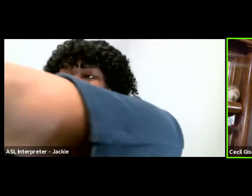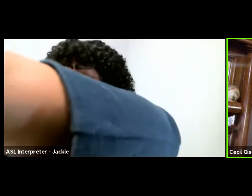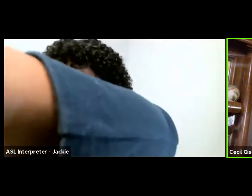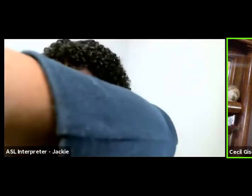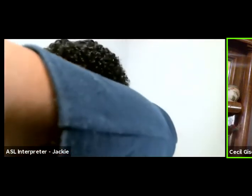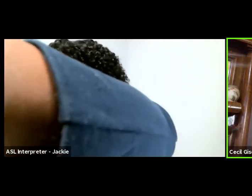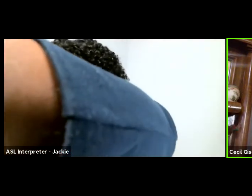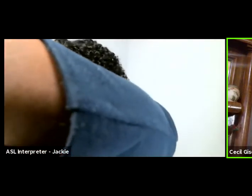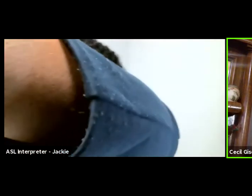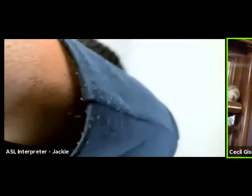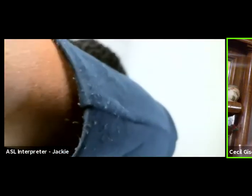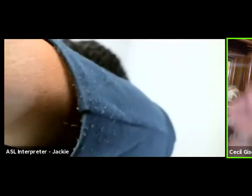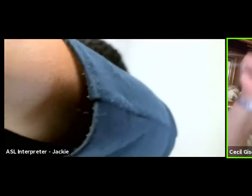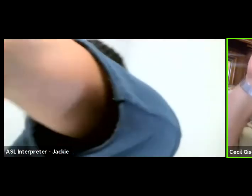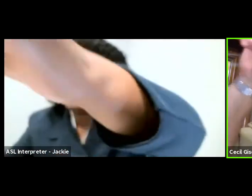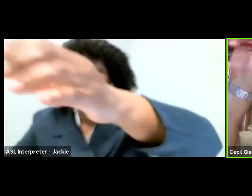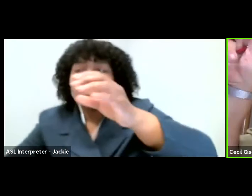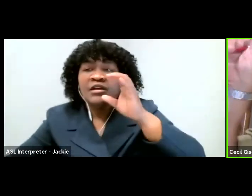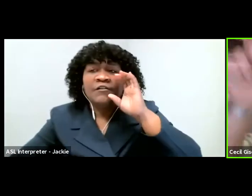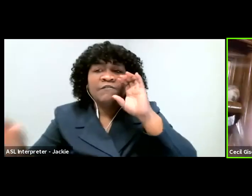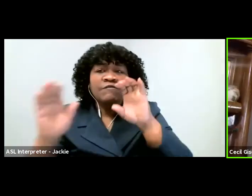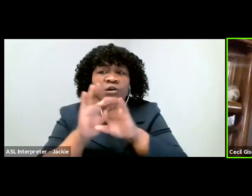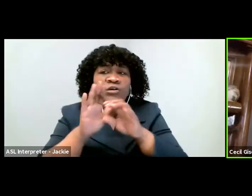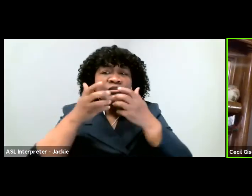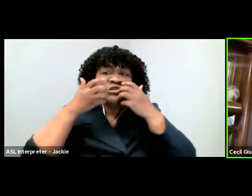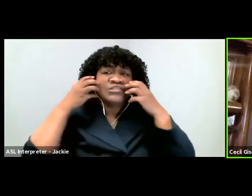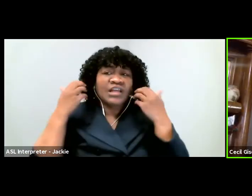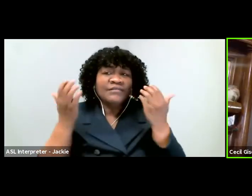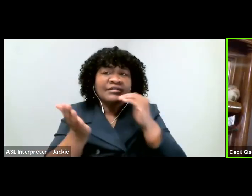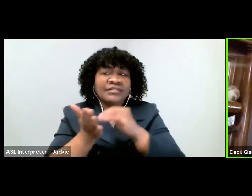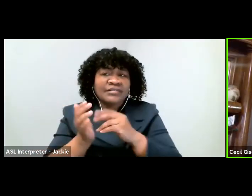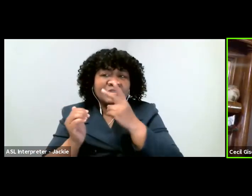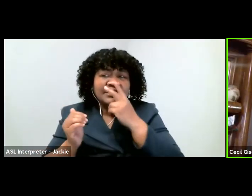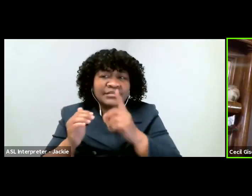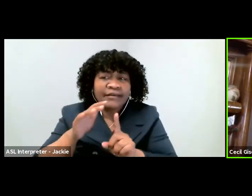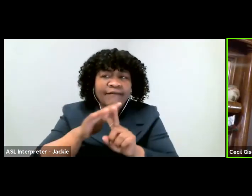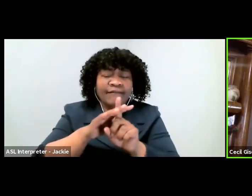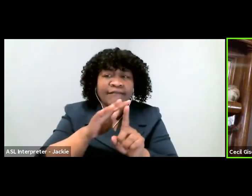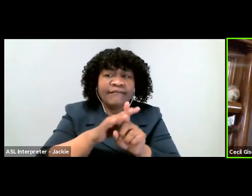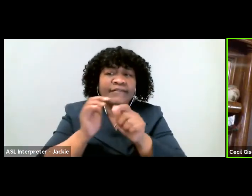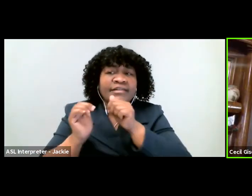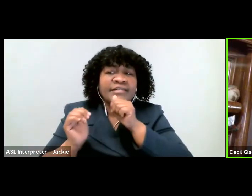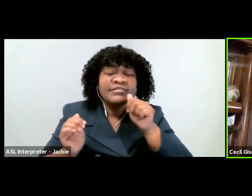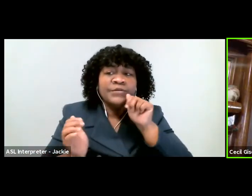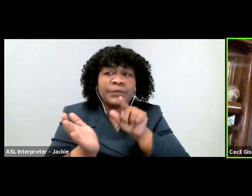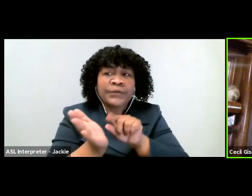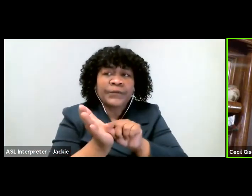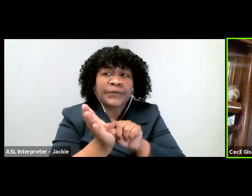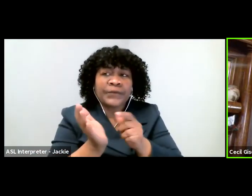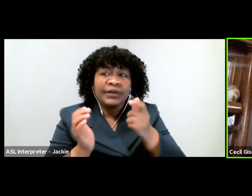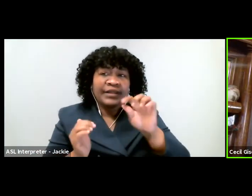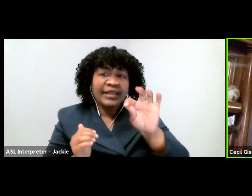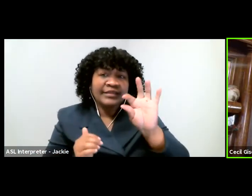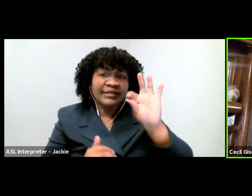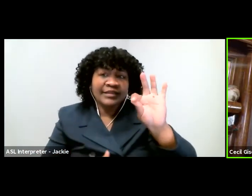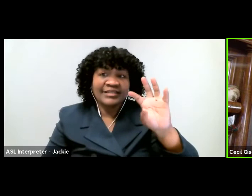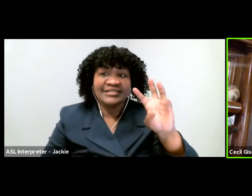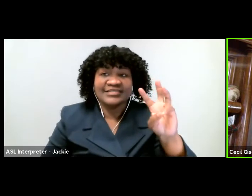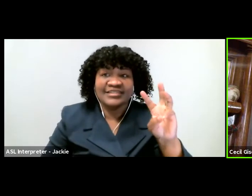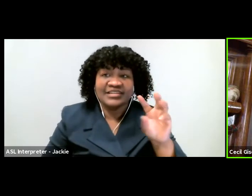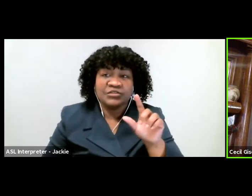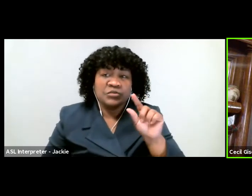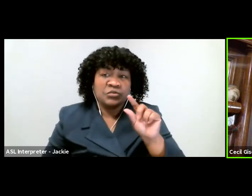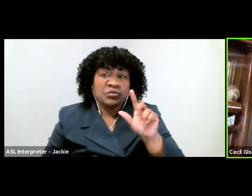Photos of jaguars, one an iconic image, began to crop up in the Arizona newspapers, 1996,